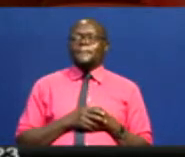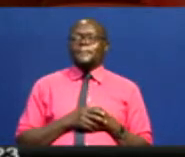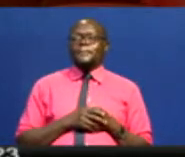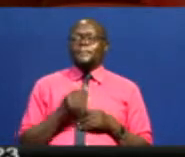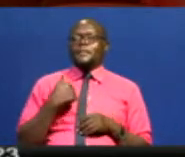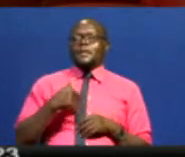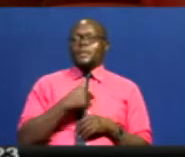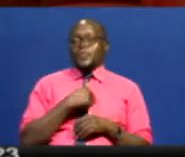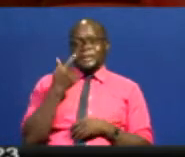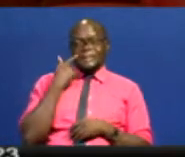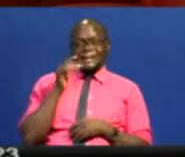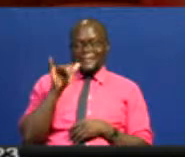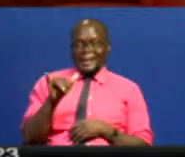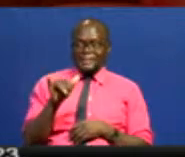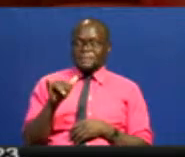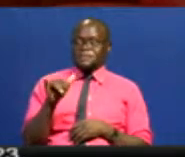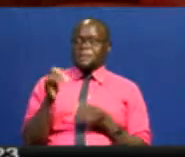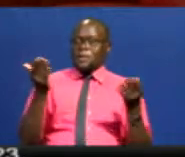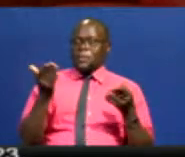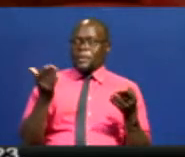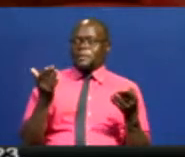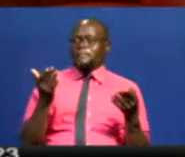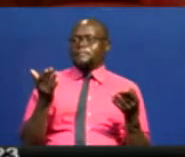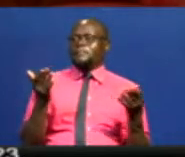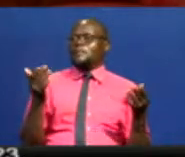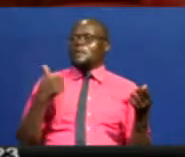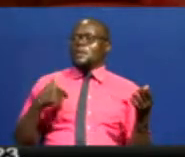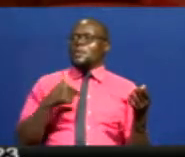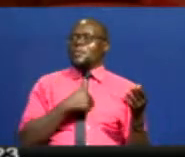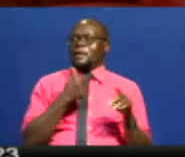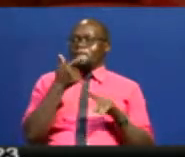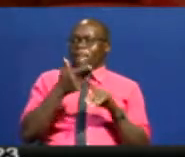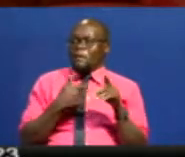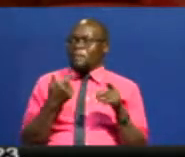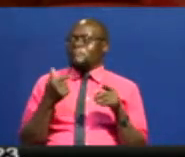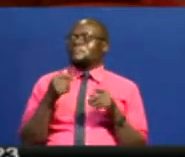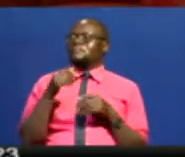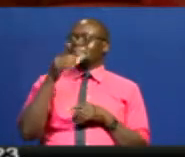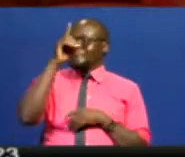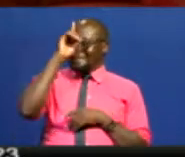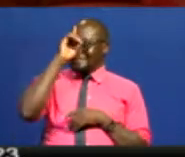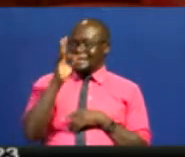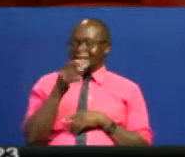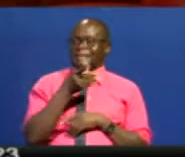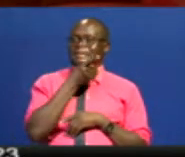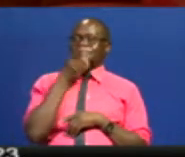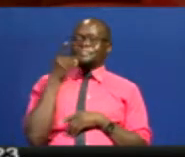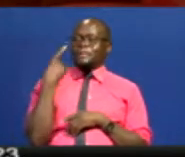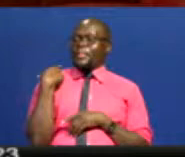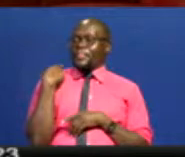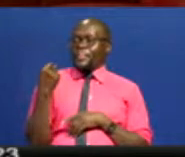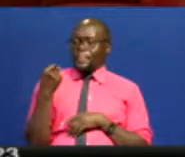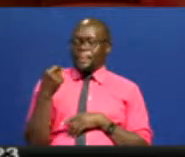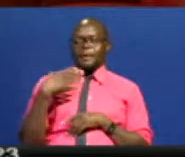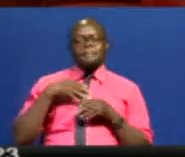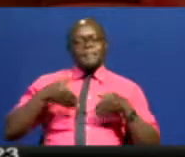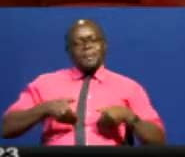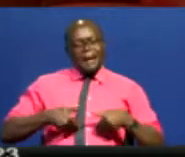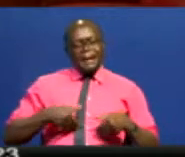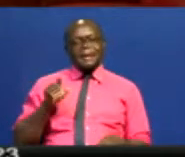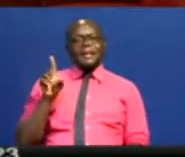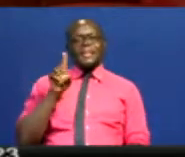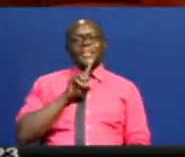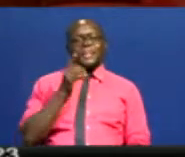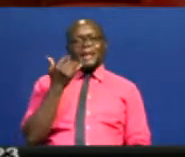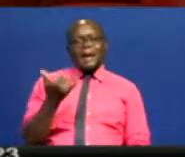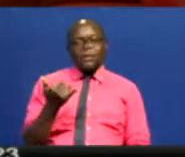We note that we are just come from a very serious drought in this country, where we had serious hunger in the nation.